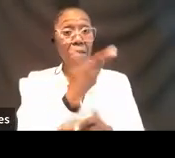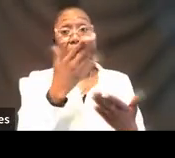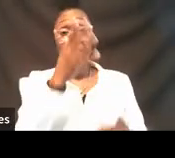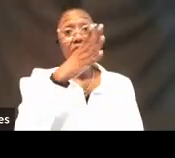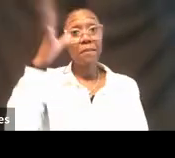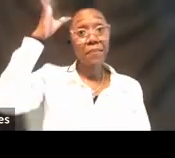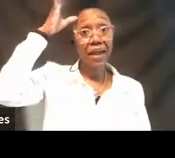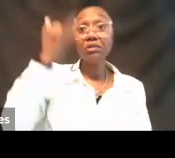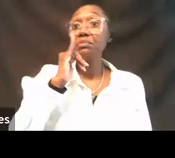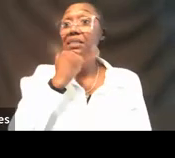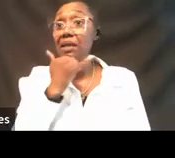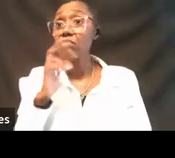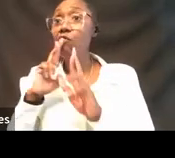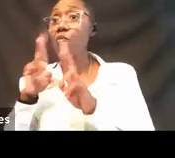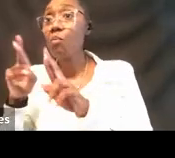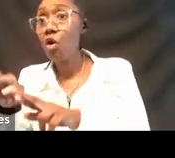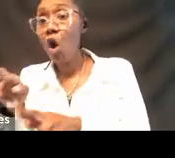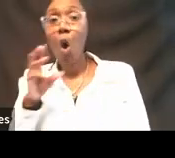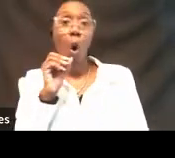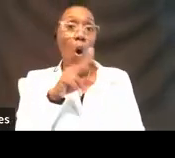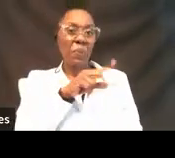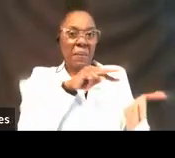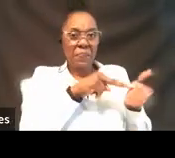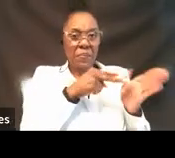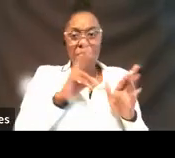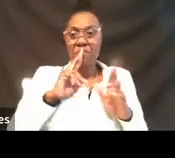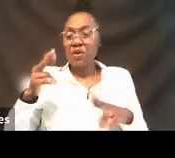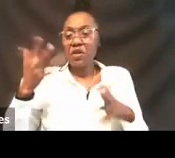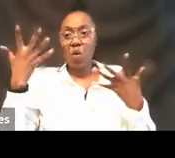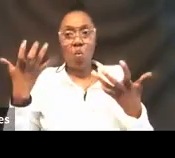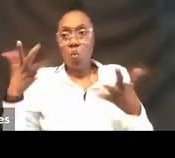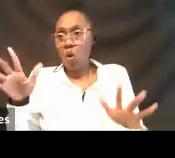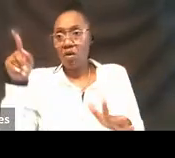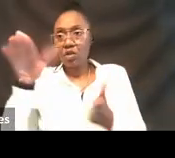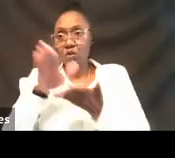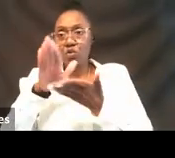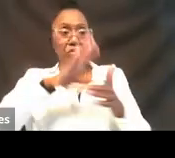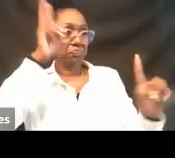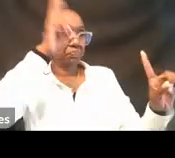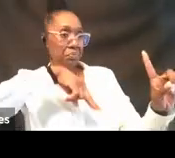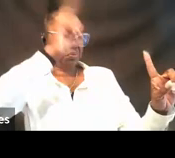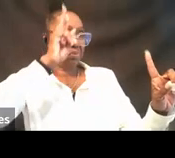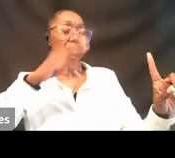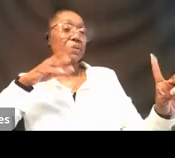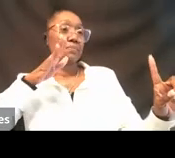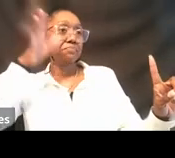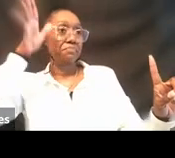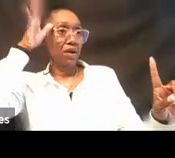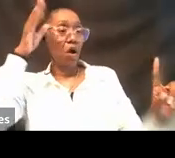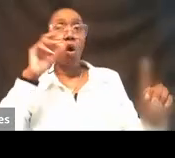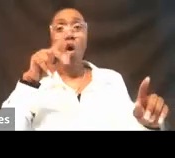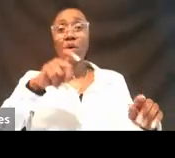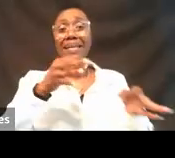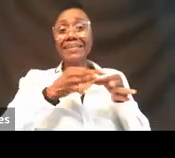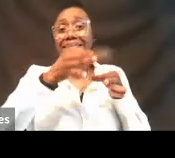or possibly purposely misreported it because they didn't want to be judged. Or we need extended time. So we're running up